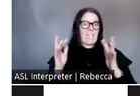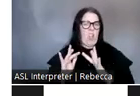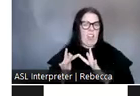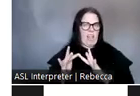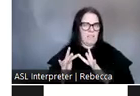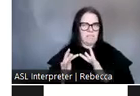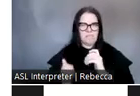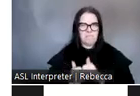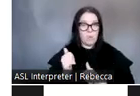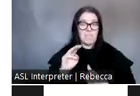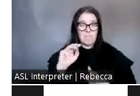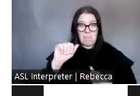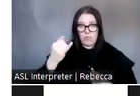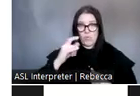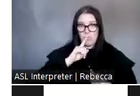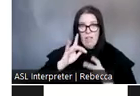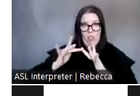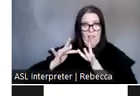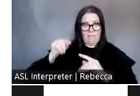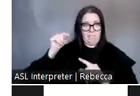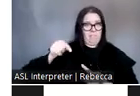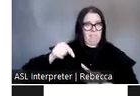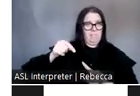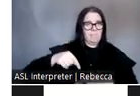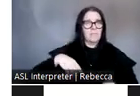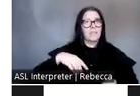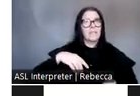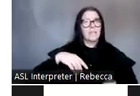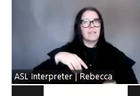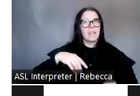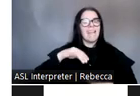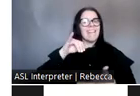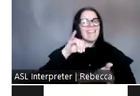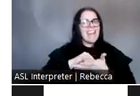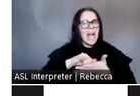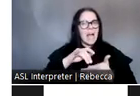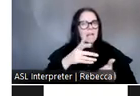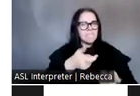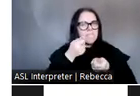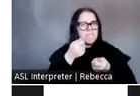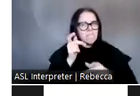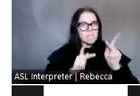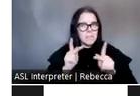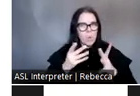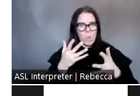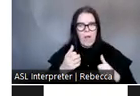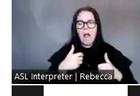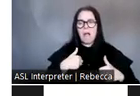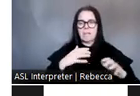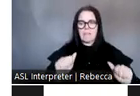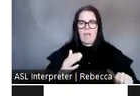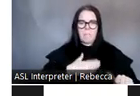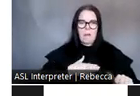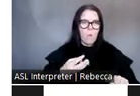the majority, because that's part of what the desirable features of a micro-credential is the fact that it can be